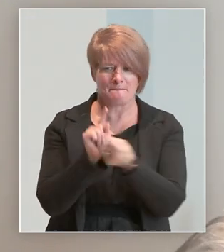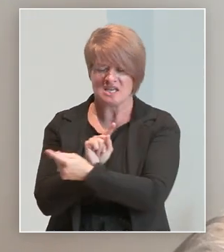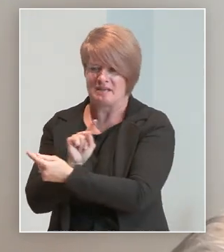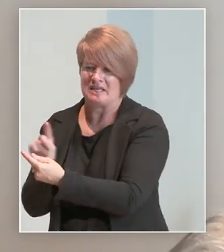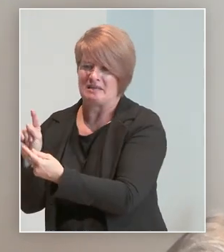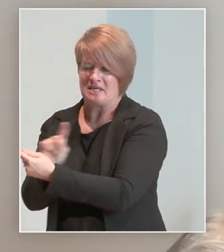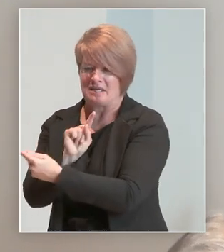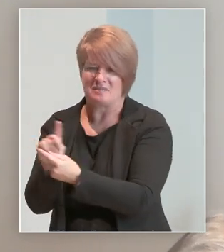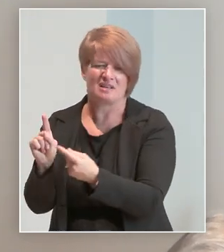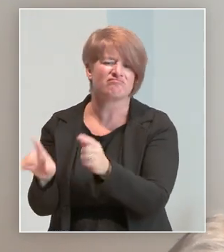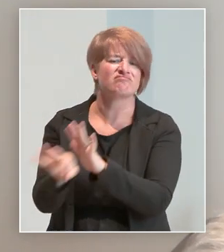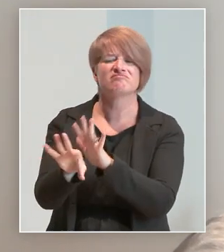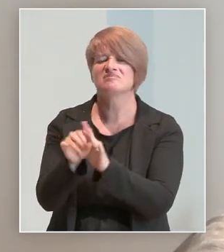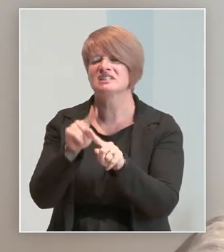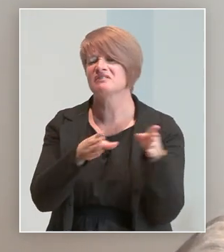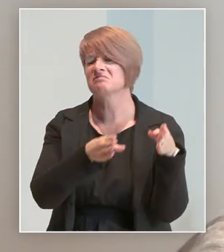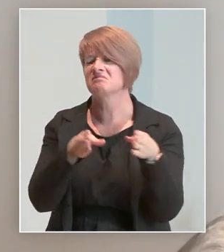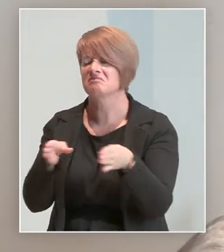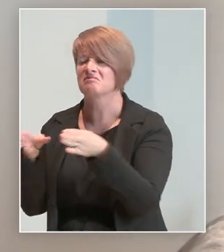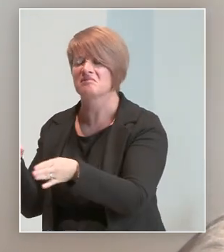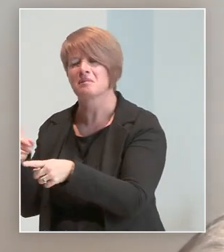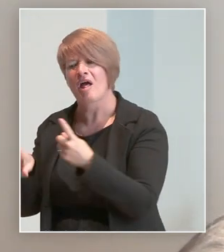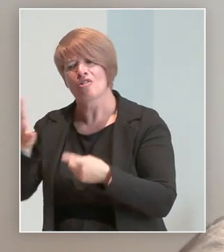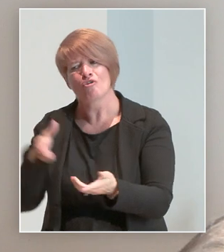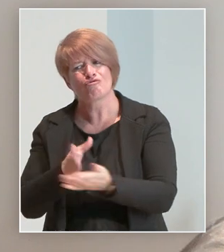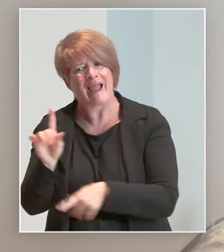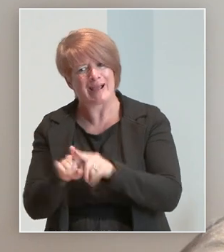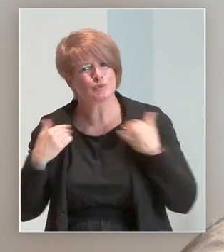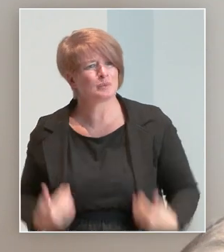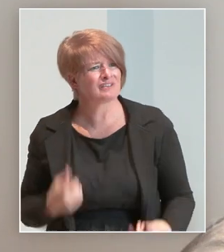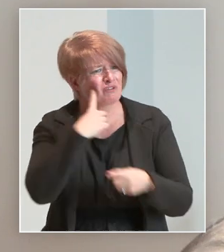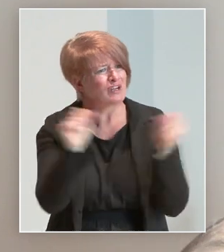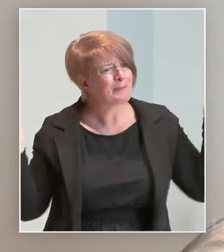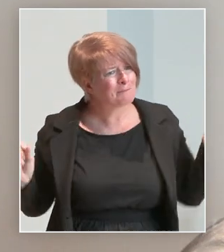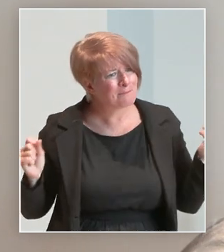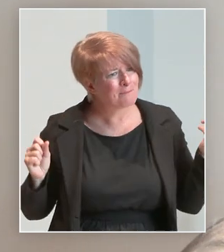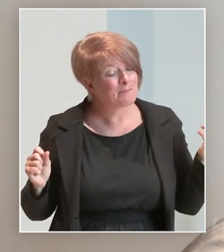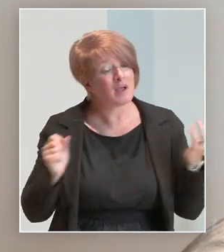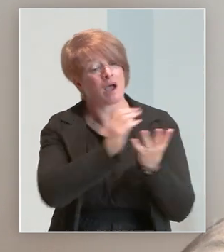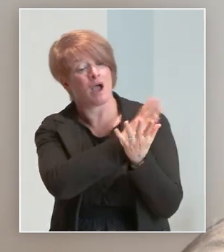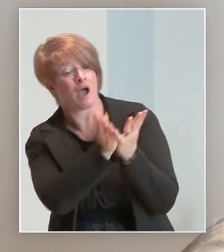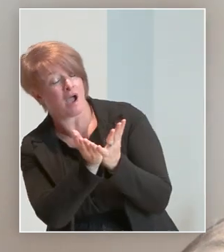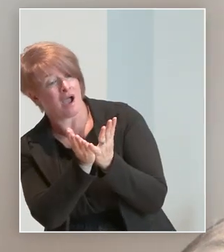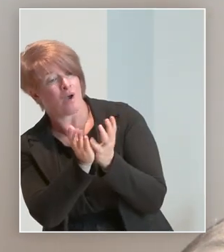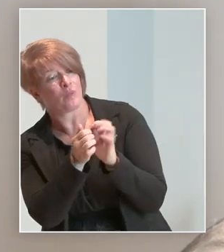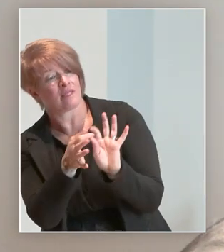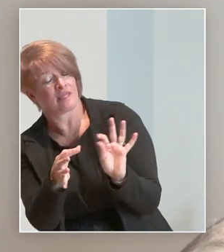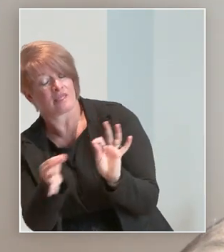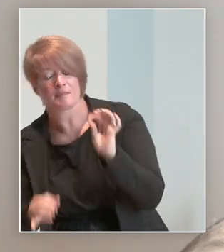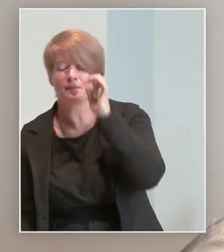who choose different pathways to their unquestionable right as humans to freedom. It ends with some of these lines.